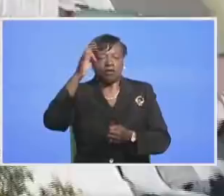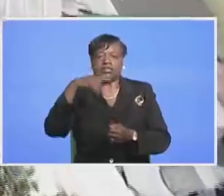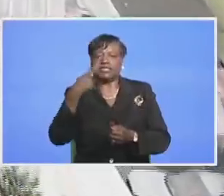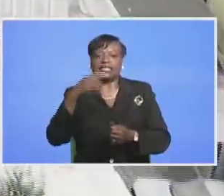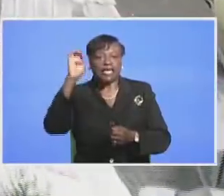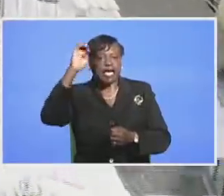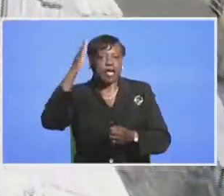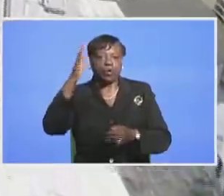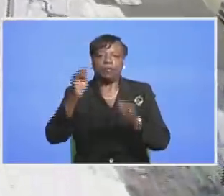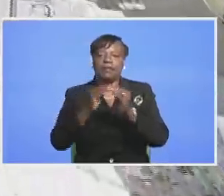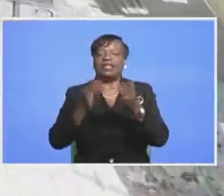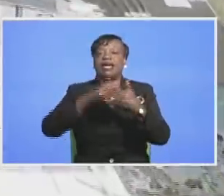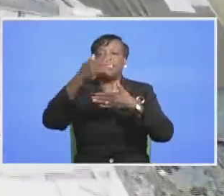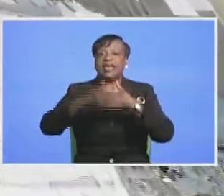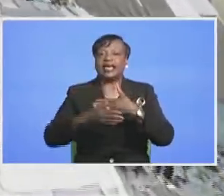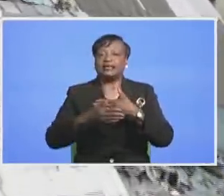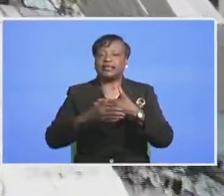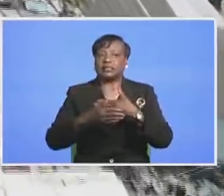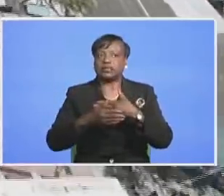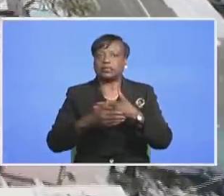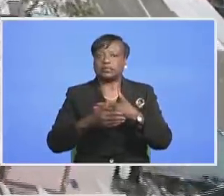next,